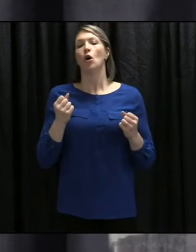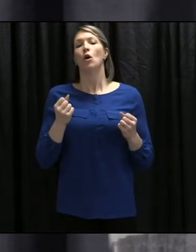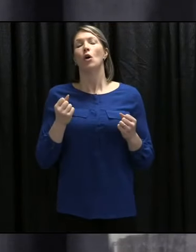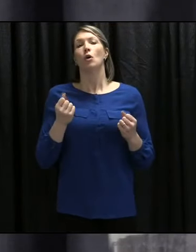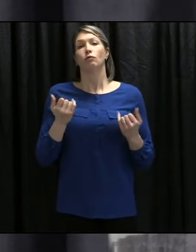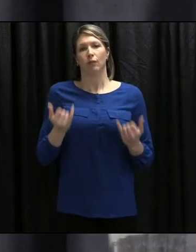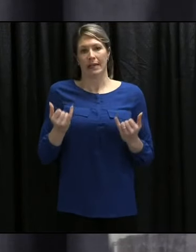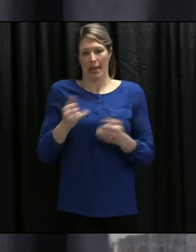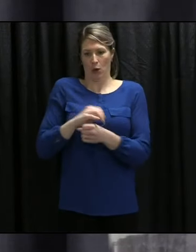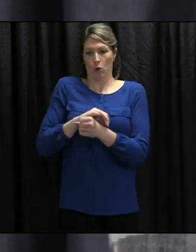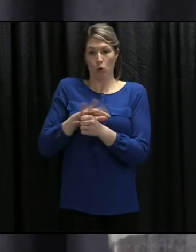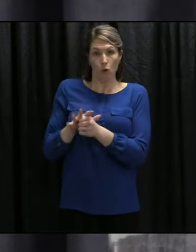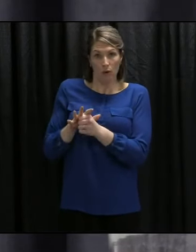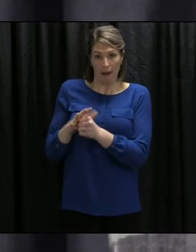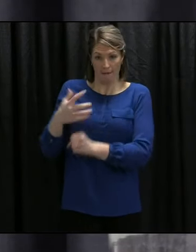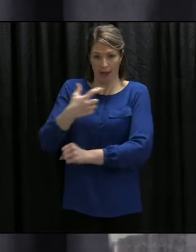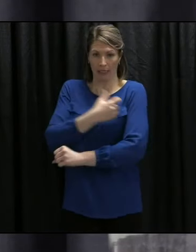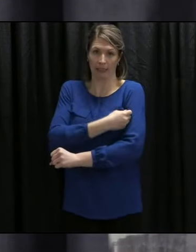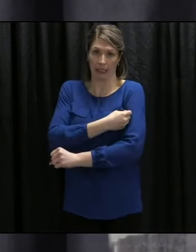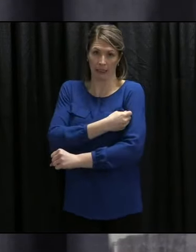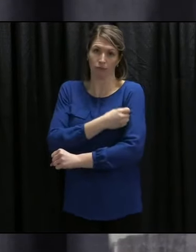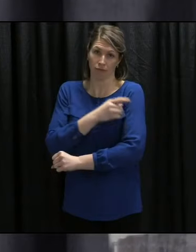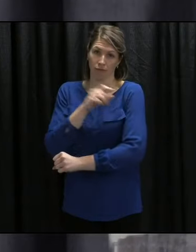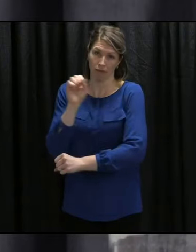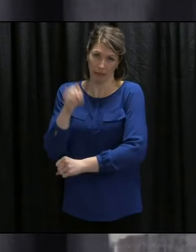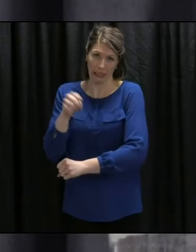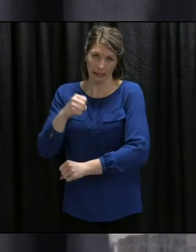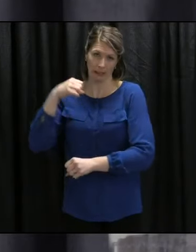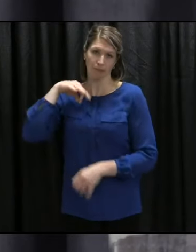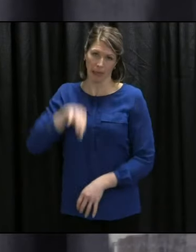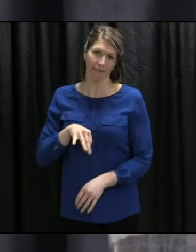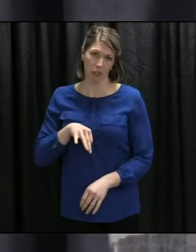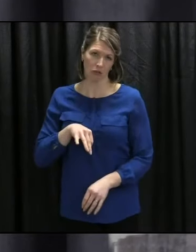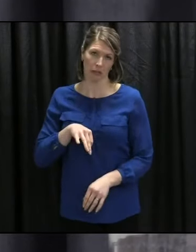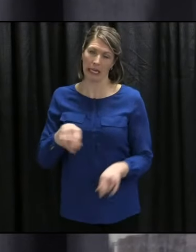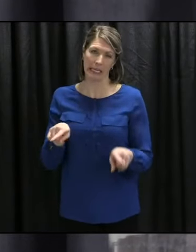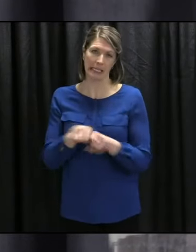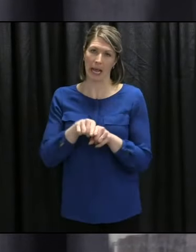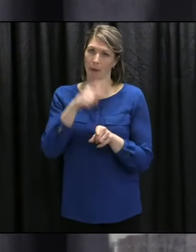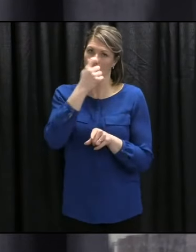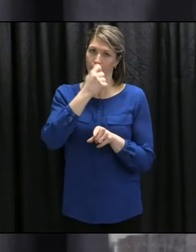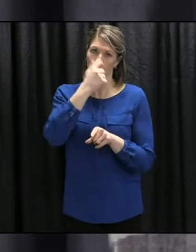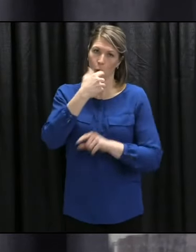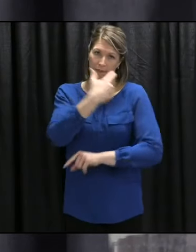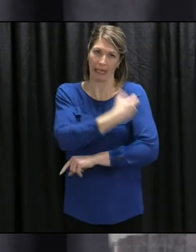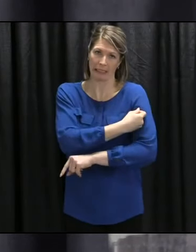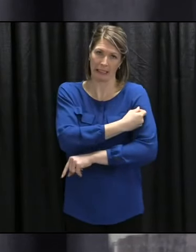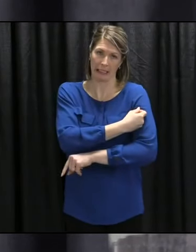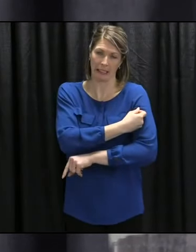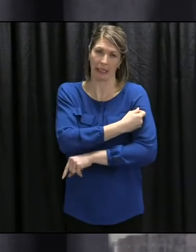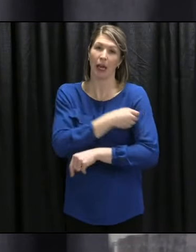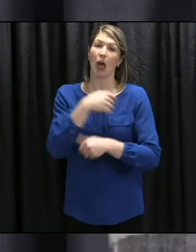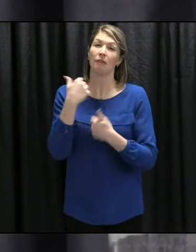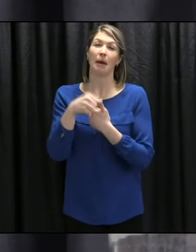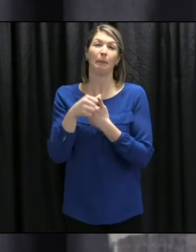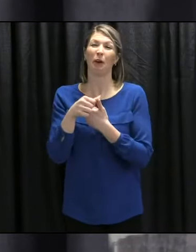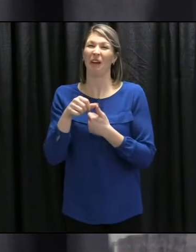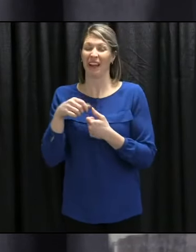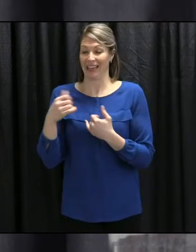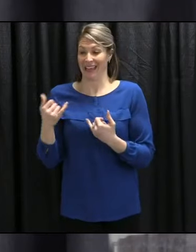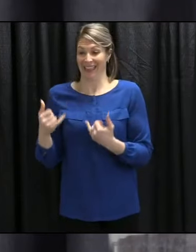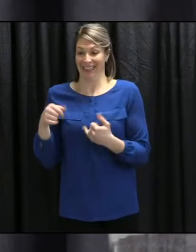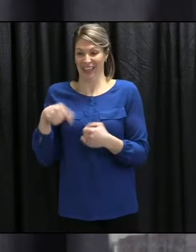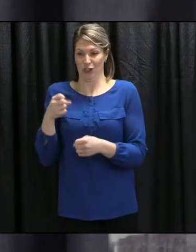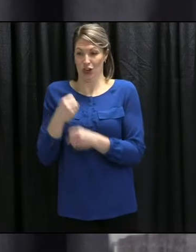helpful, with the proviso that, it may be like the flu. This year's vaccine may not work on next year's. Those are